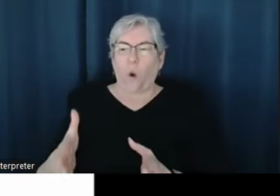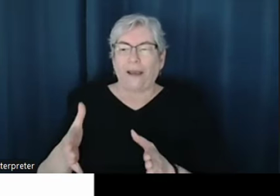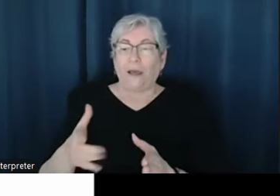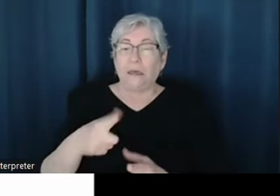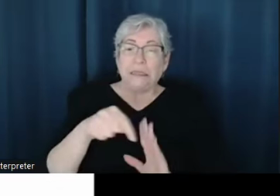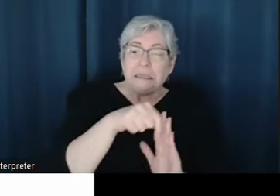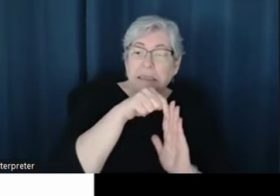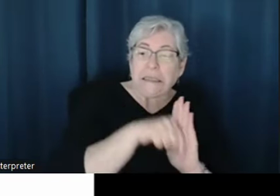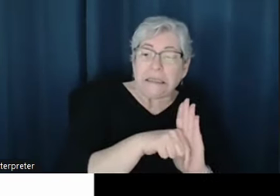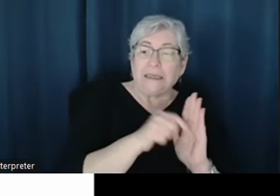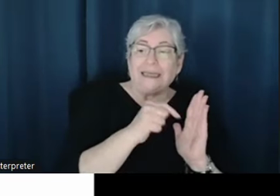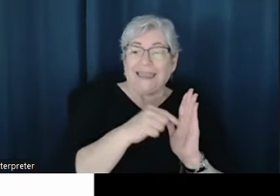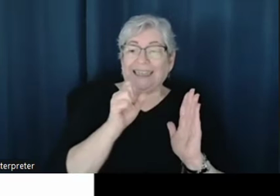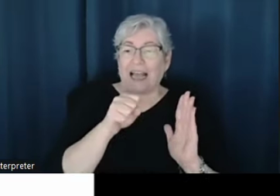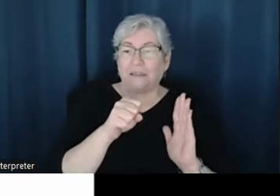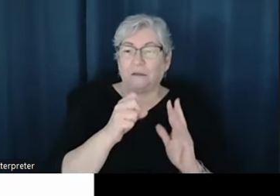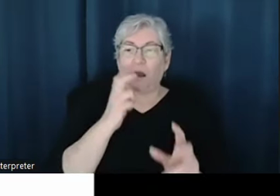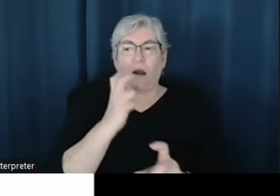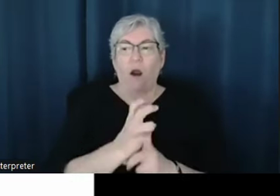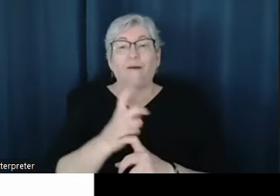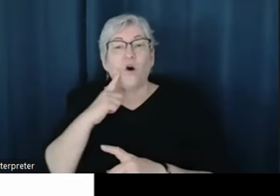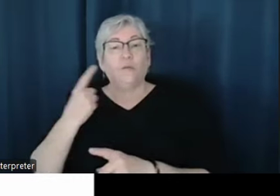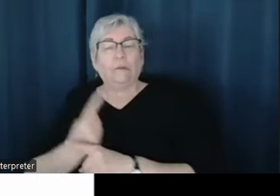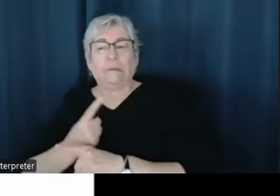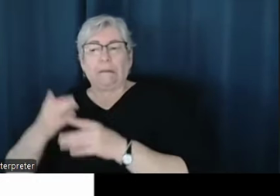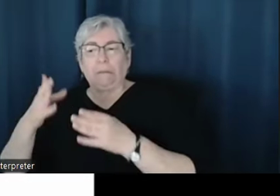comprehensive, it's also impenetrable for the normal person.